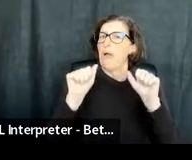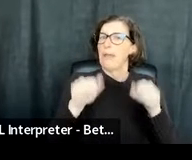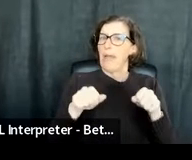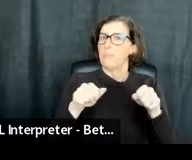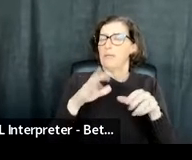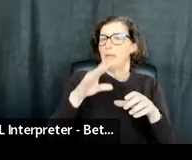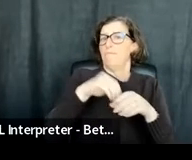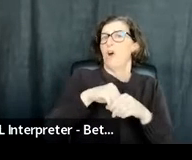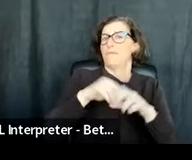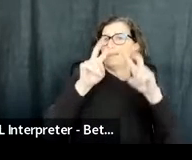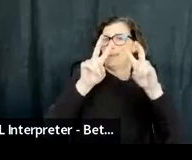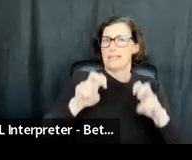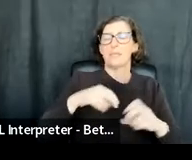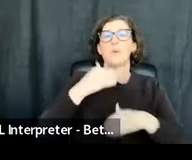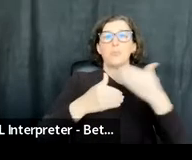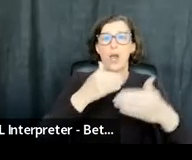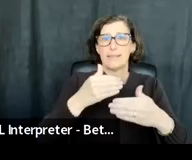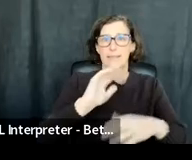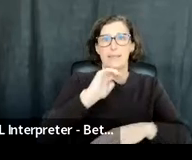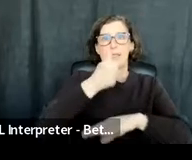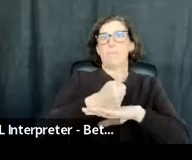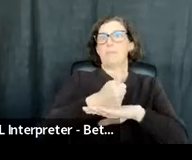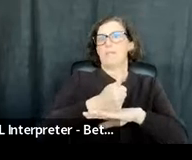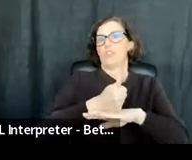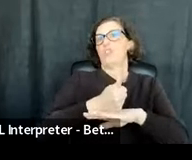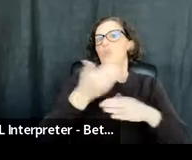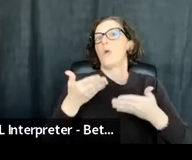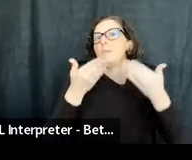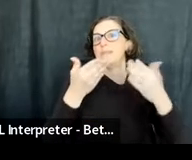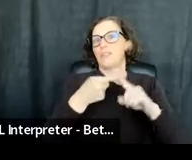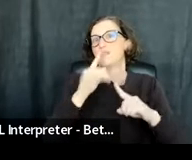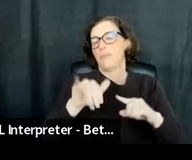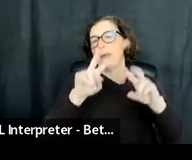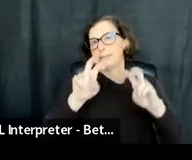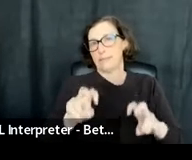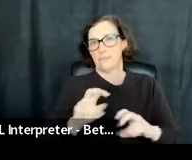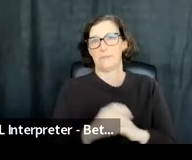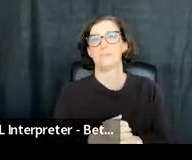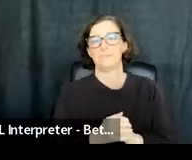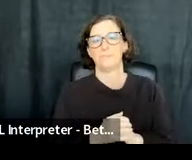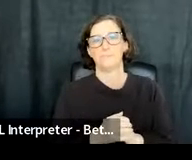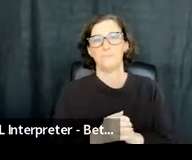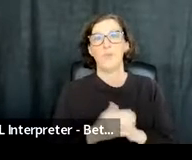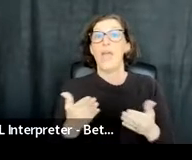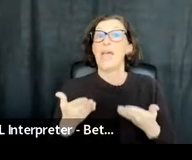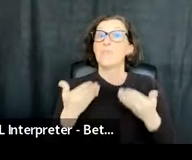assessment process and the implementation of the assessment recommendations. And then providing the AT